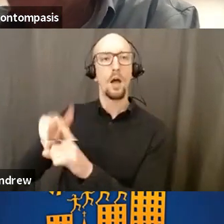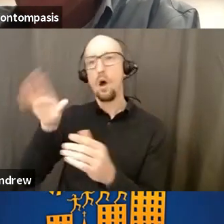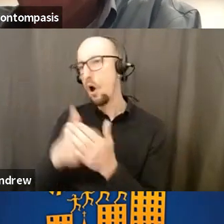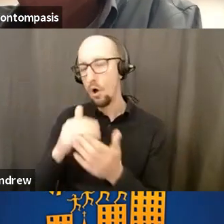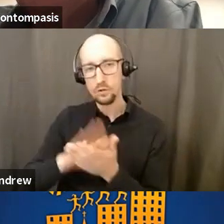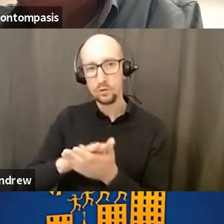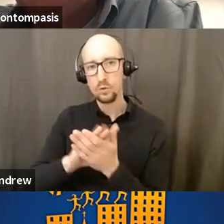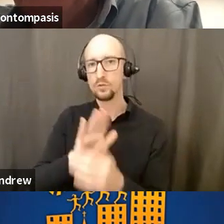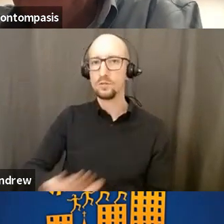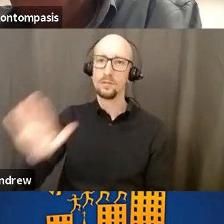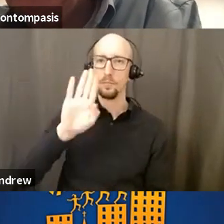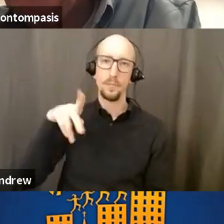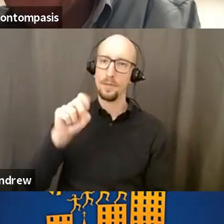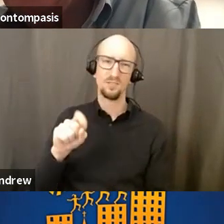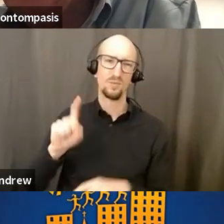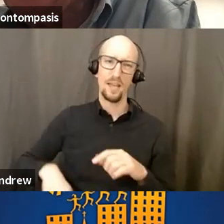the district.